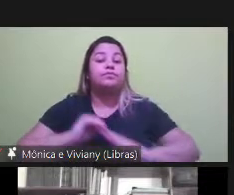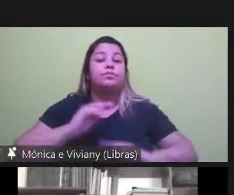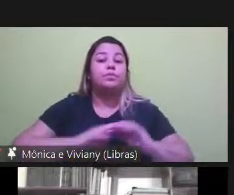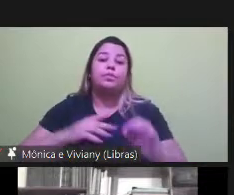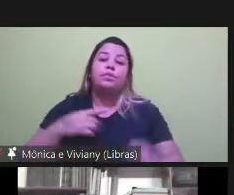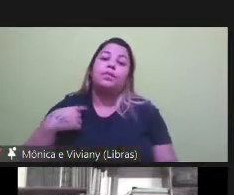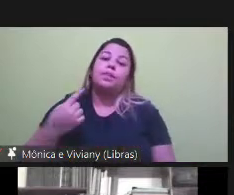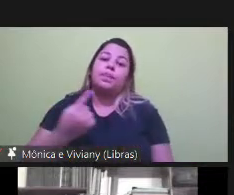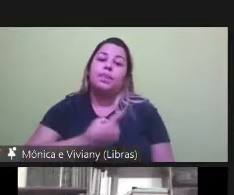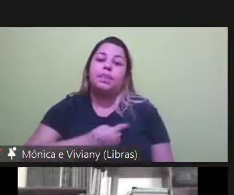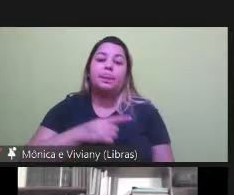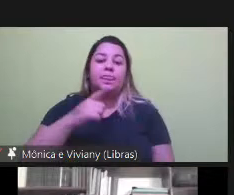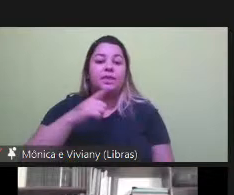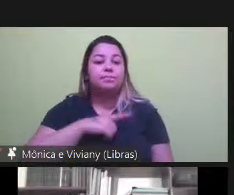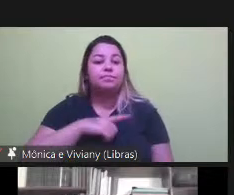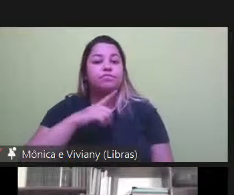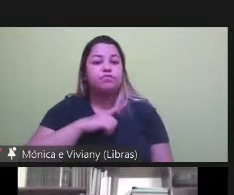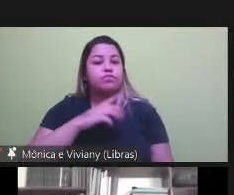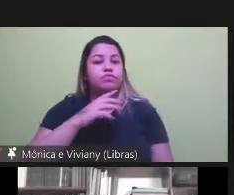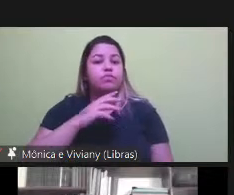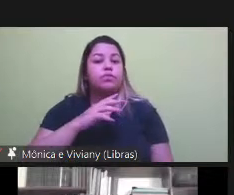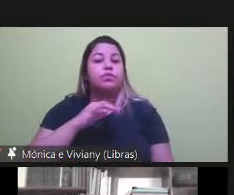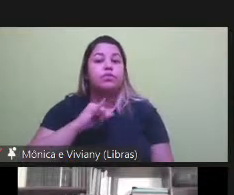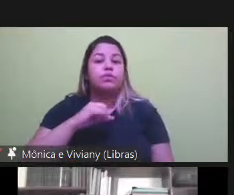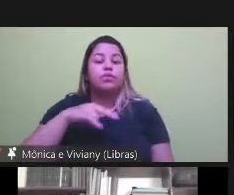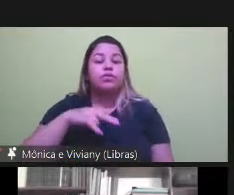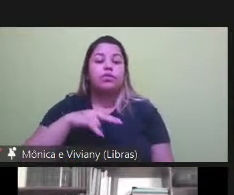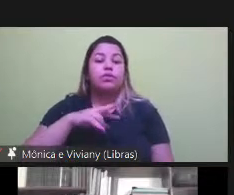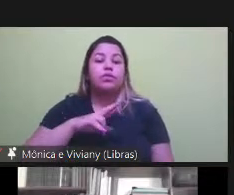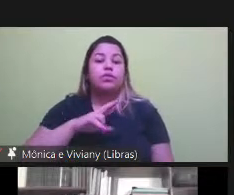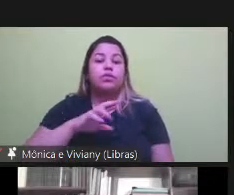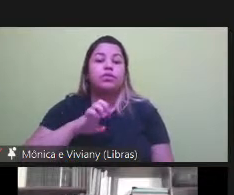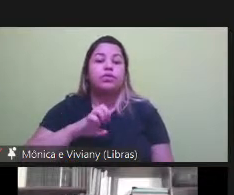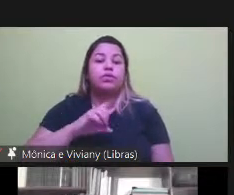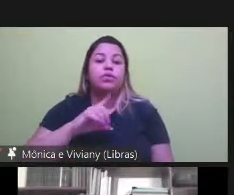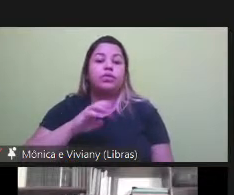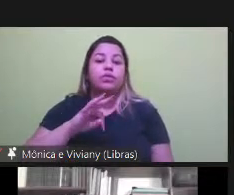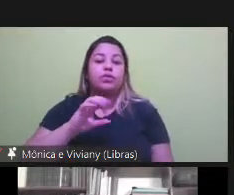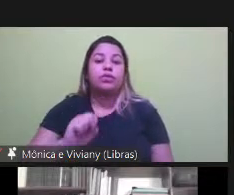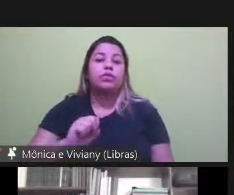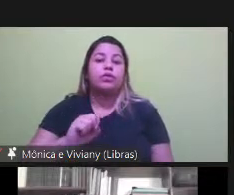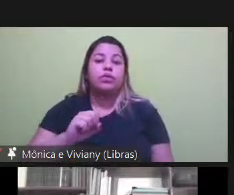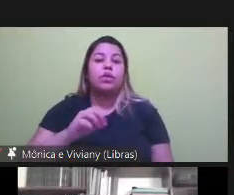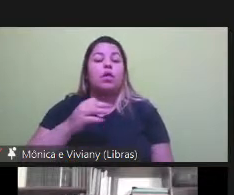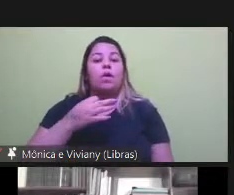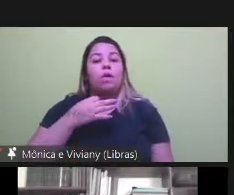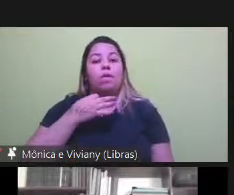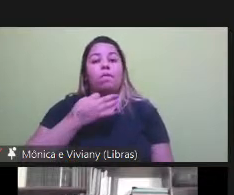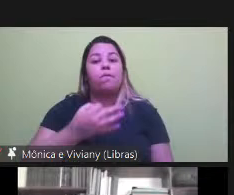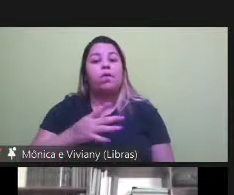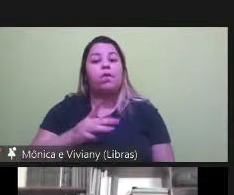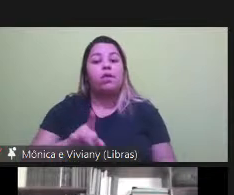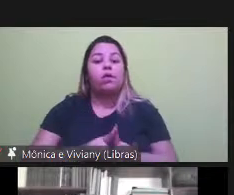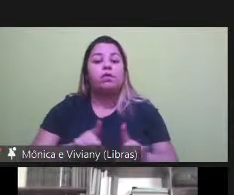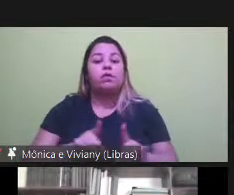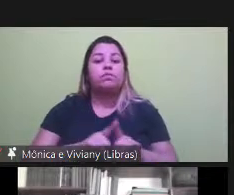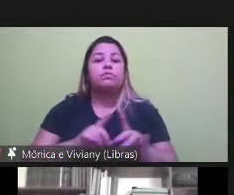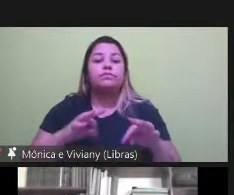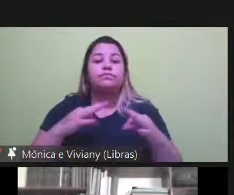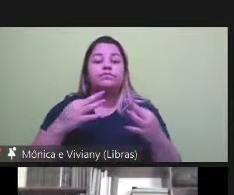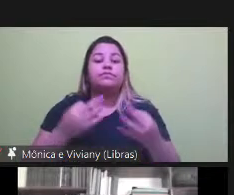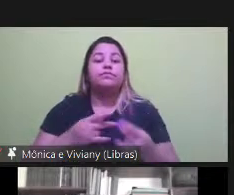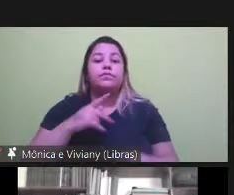extremely necessary, and they are the ones that are referring to all of the programs and the primary healthcare centers. These